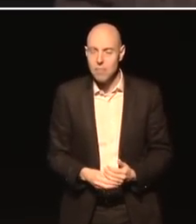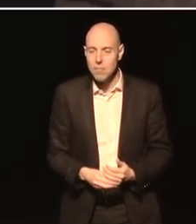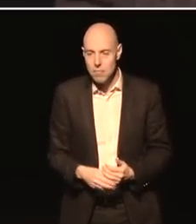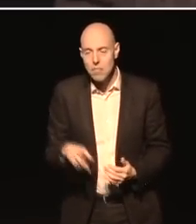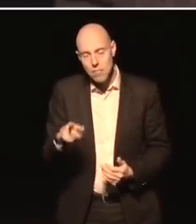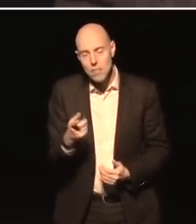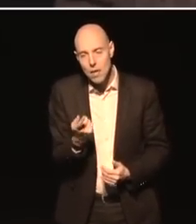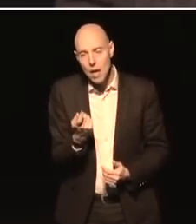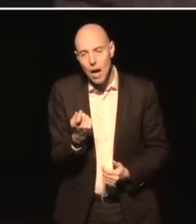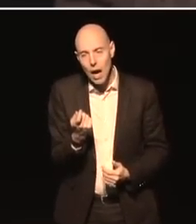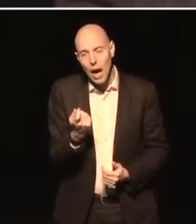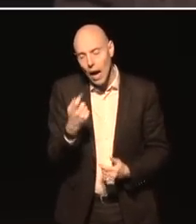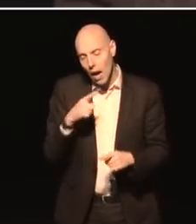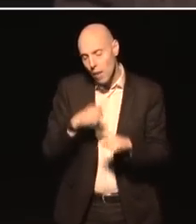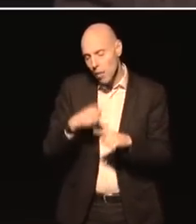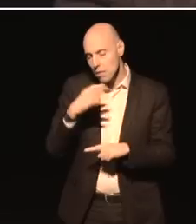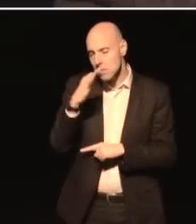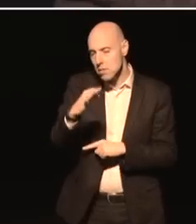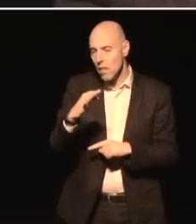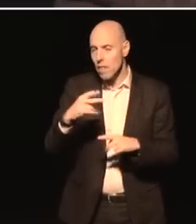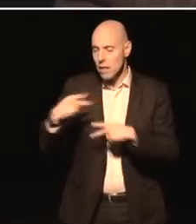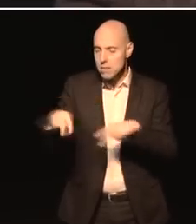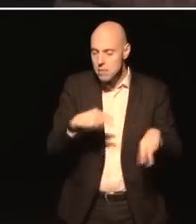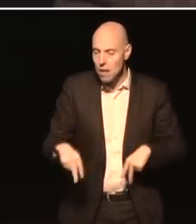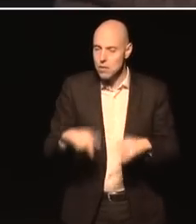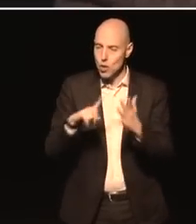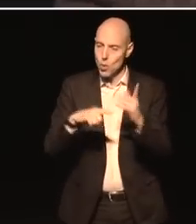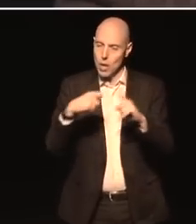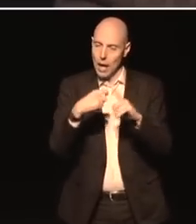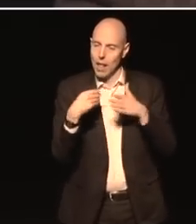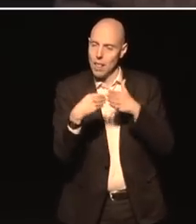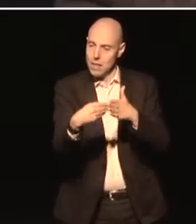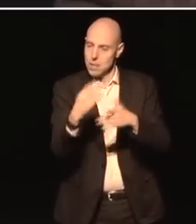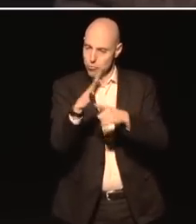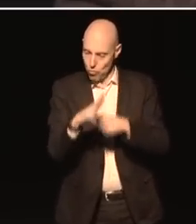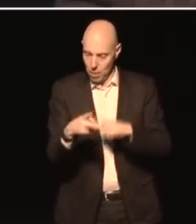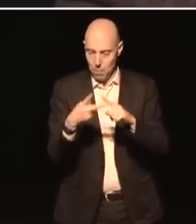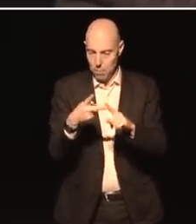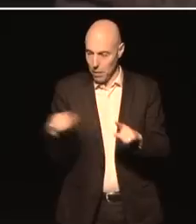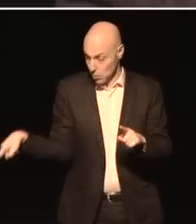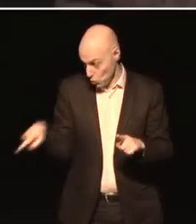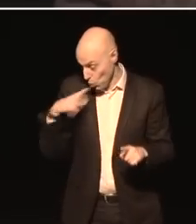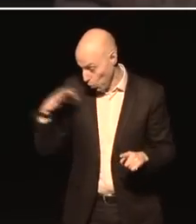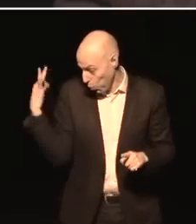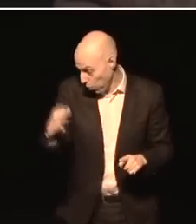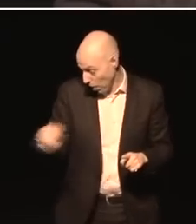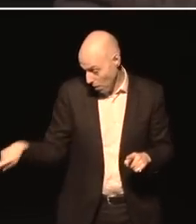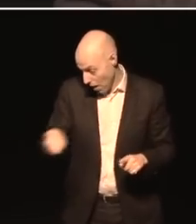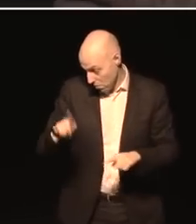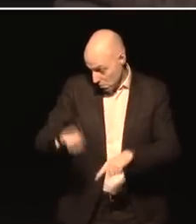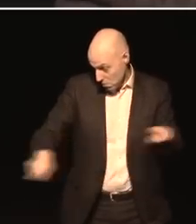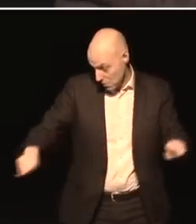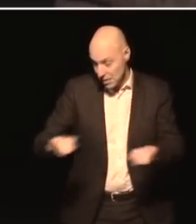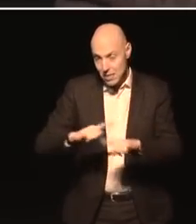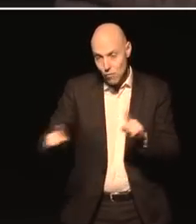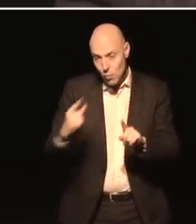Dance UK leadership programs, and you will apply to the all the different possibilities that are